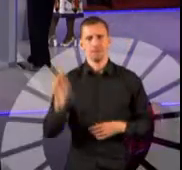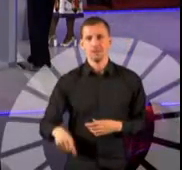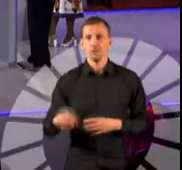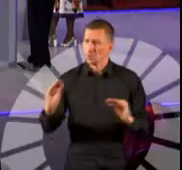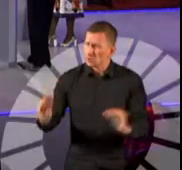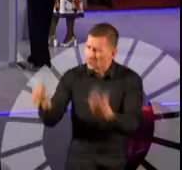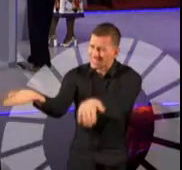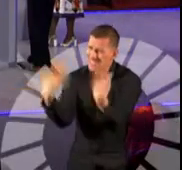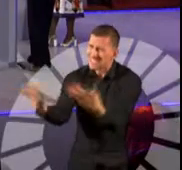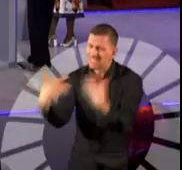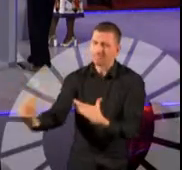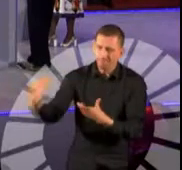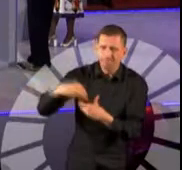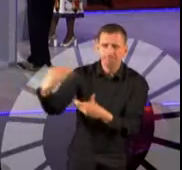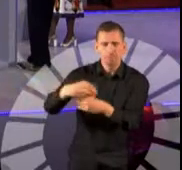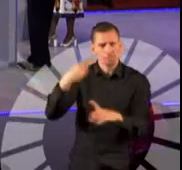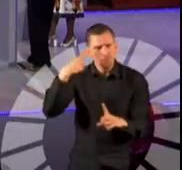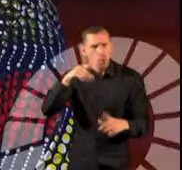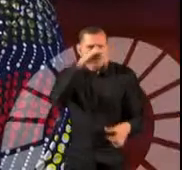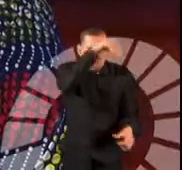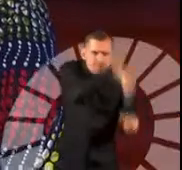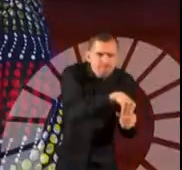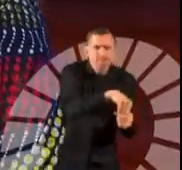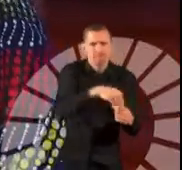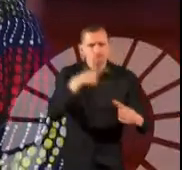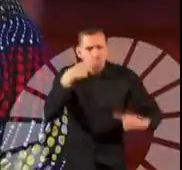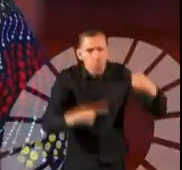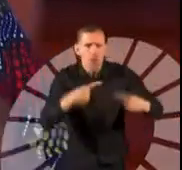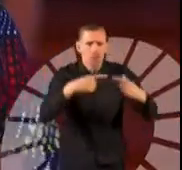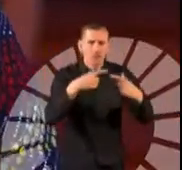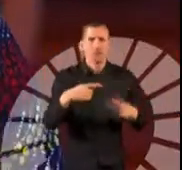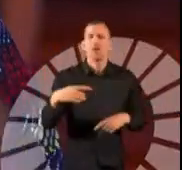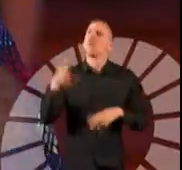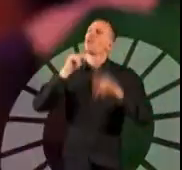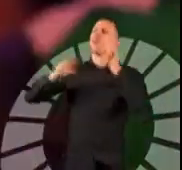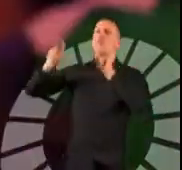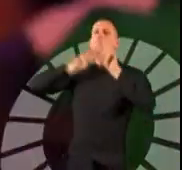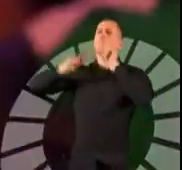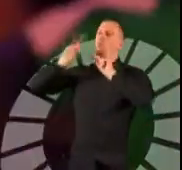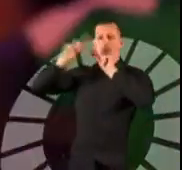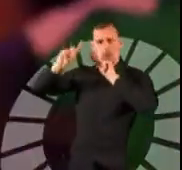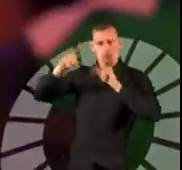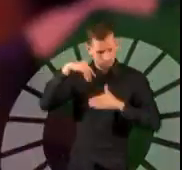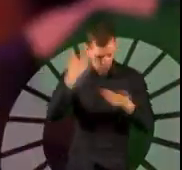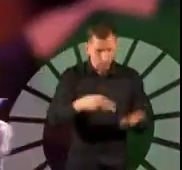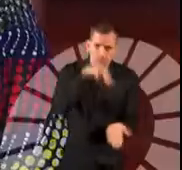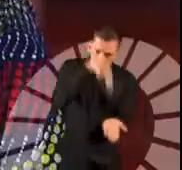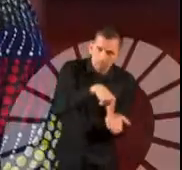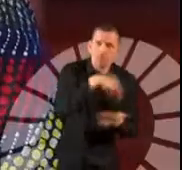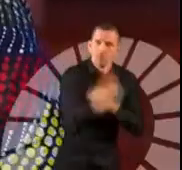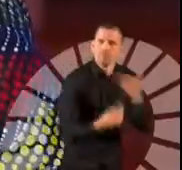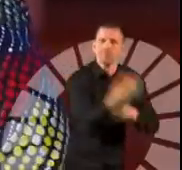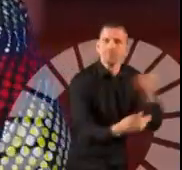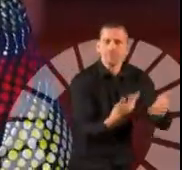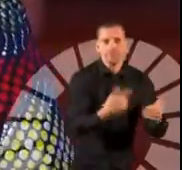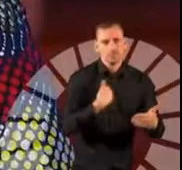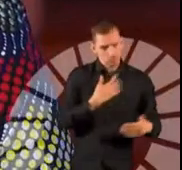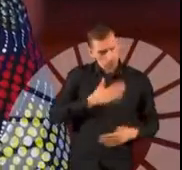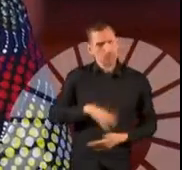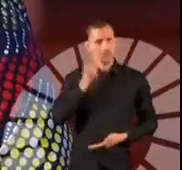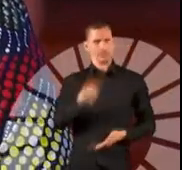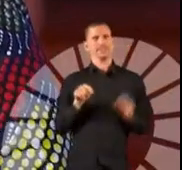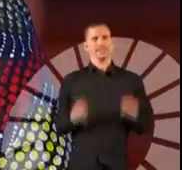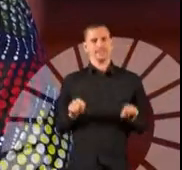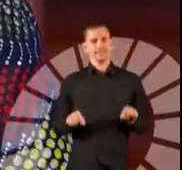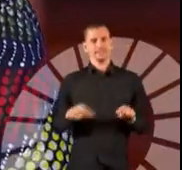We're leaders of today, we're change makers, and we're frontliners. Secondly, recognizing that girls' education is key and fundamental to building